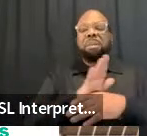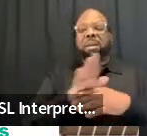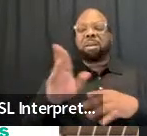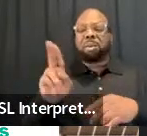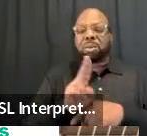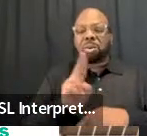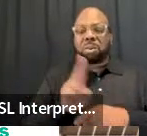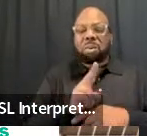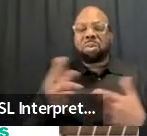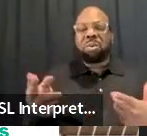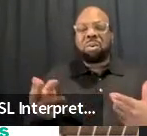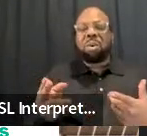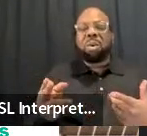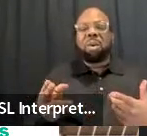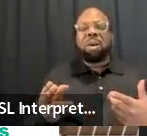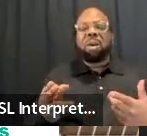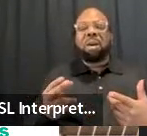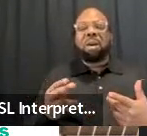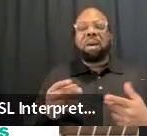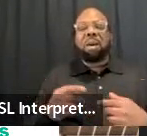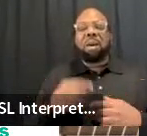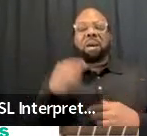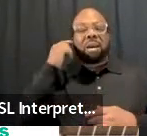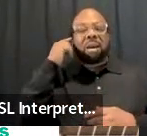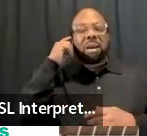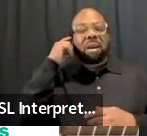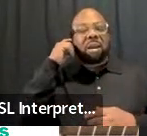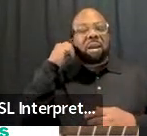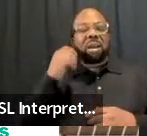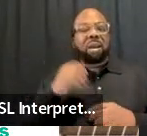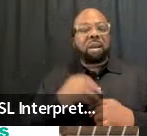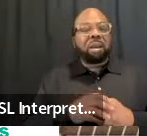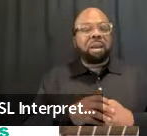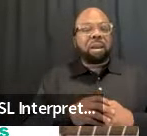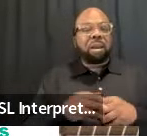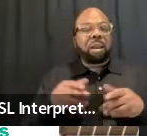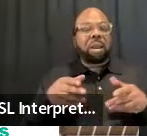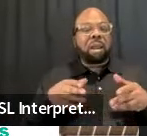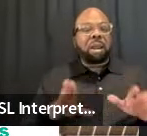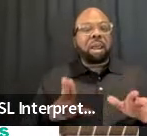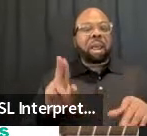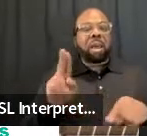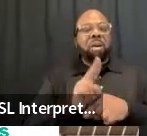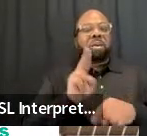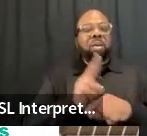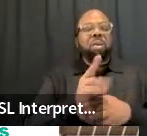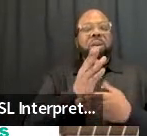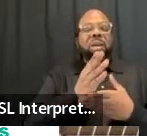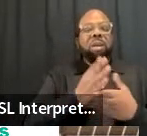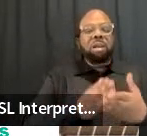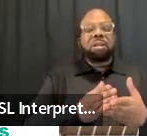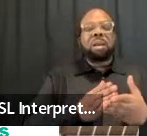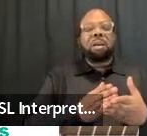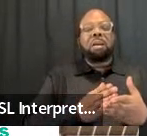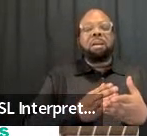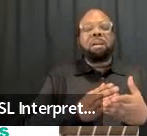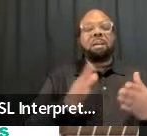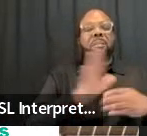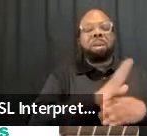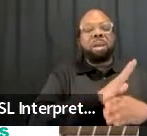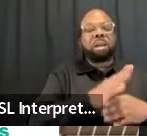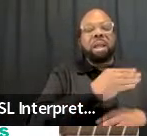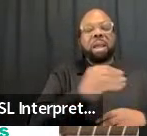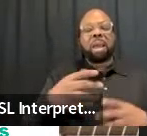These uses within Use Group 7 are allowed in some of our commercial districts as well as our manufacturing districts. But the